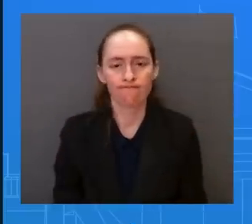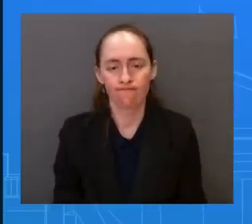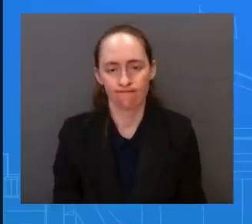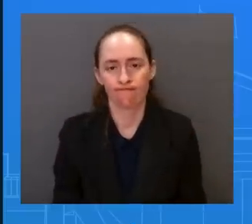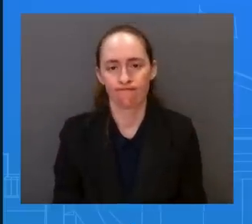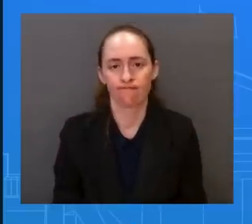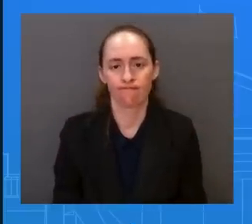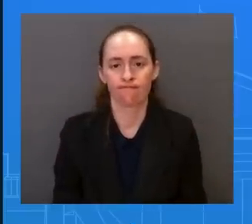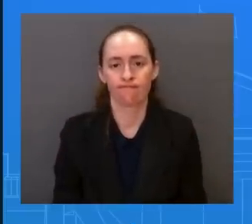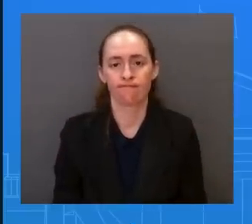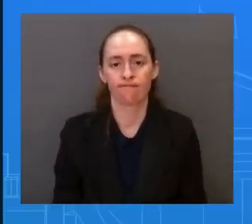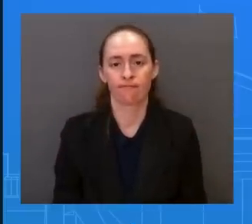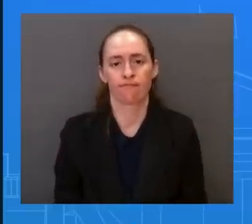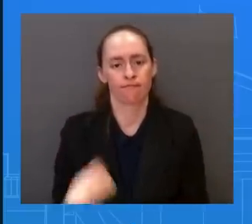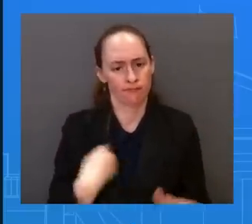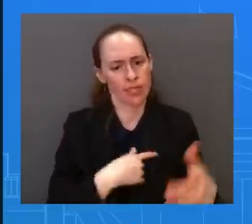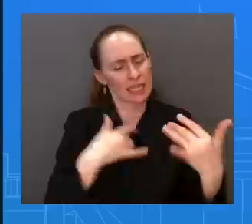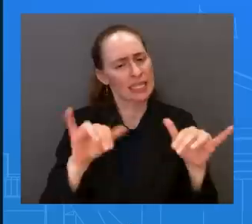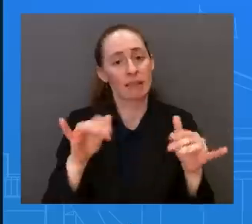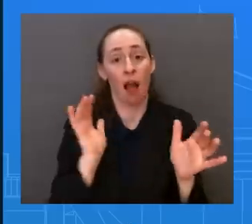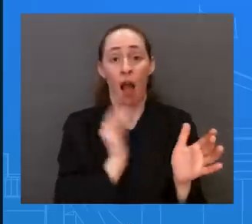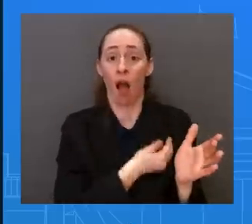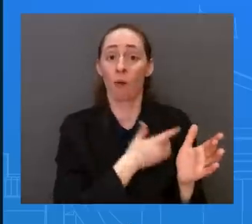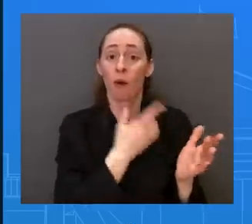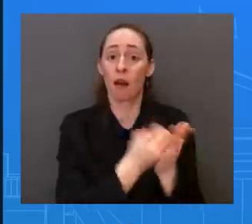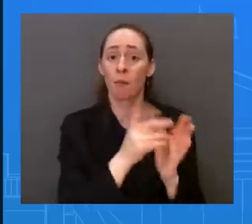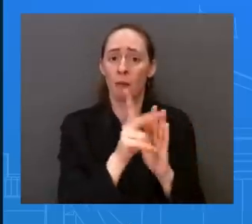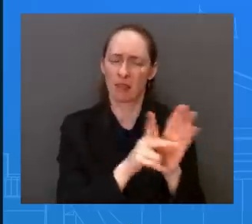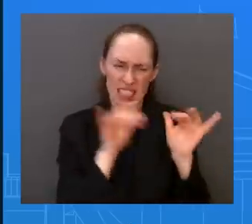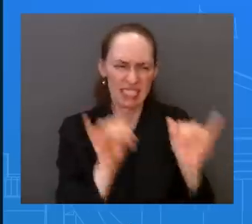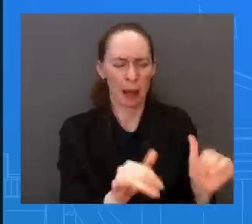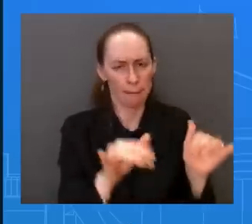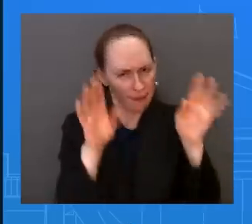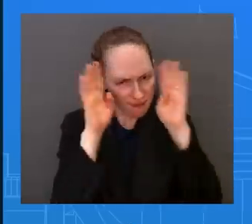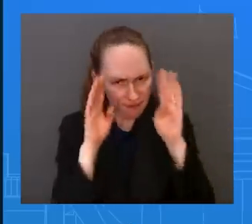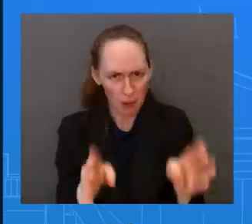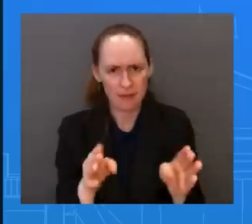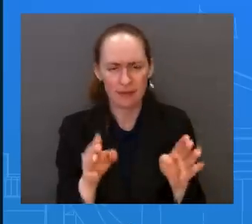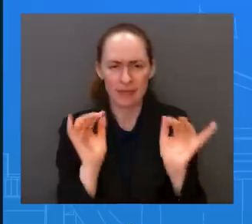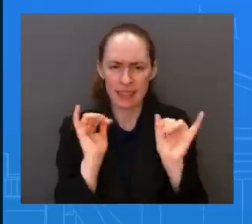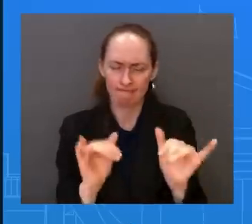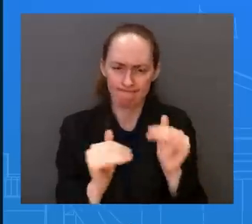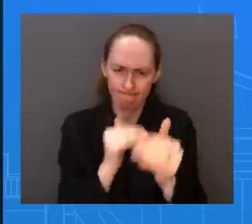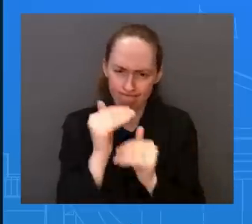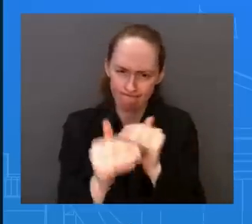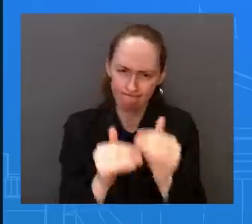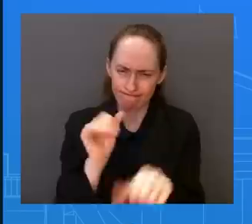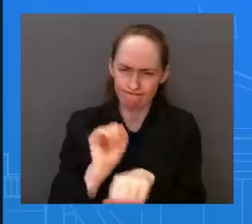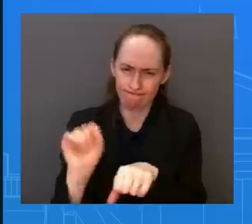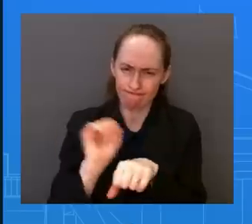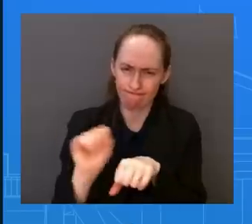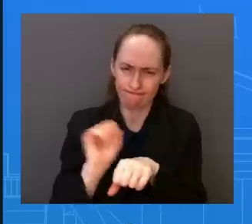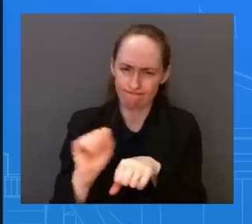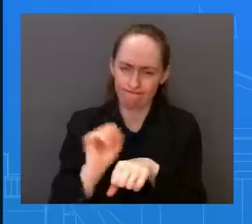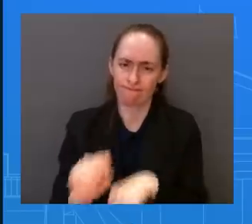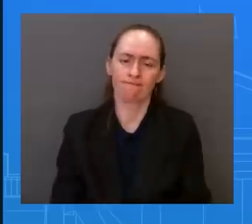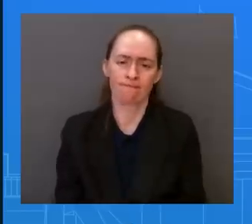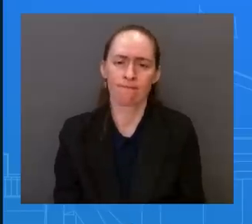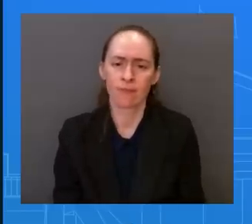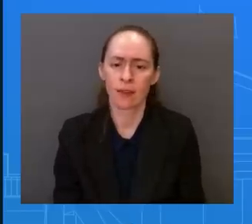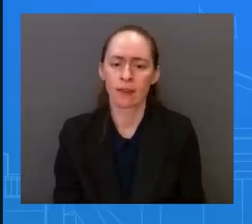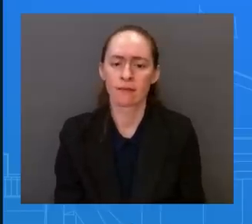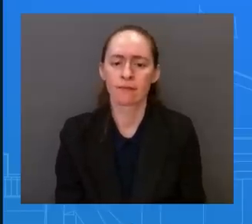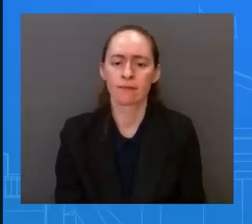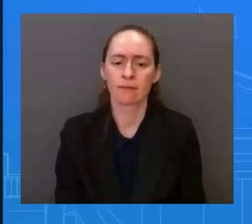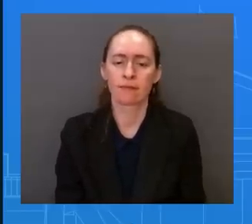that that arc and that trajectory is one that now, being on the other side of it, we are making progress